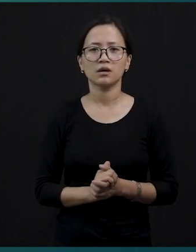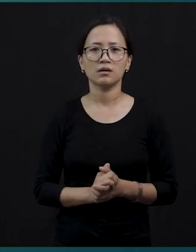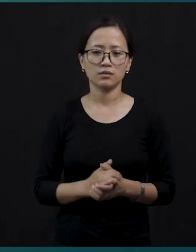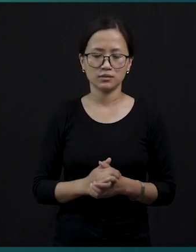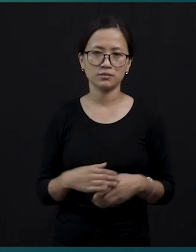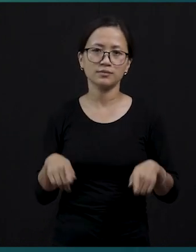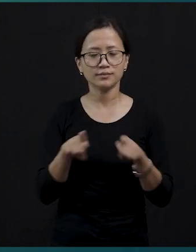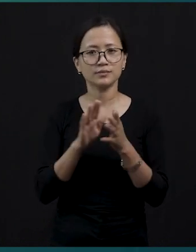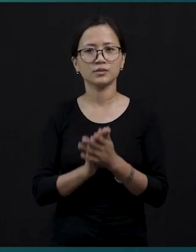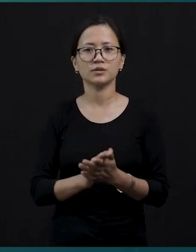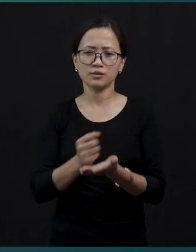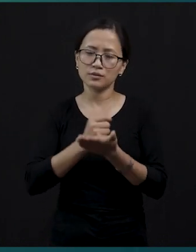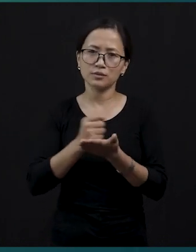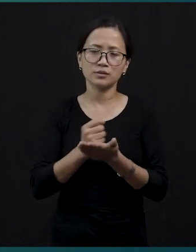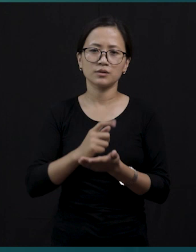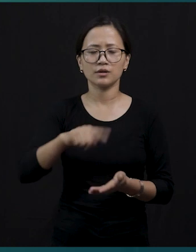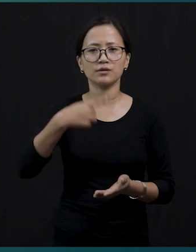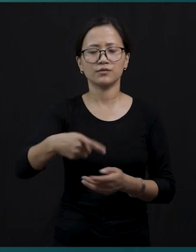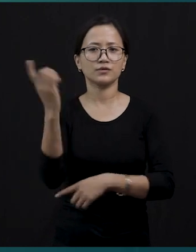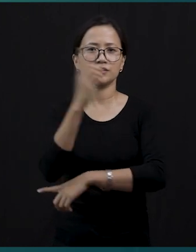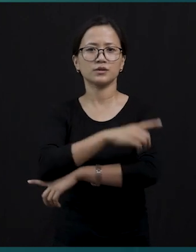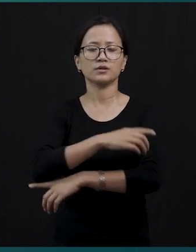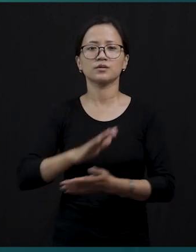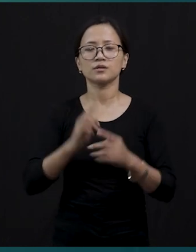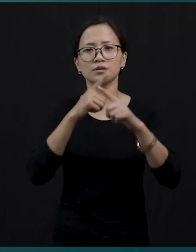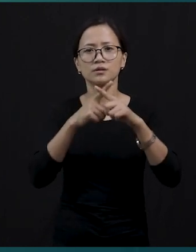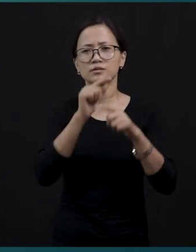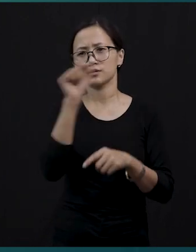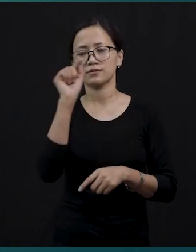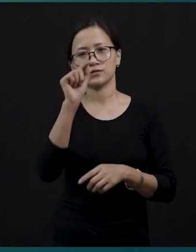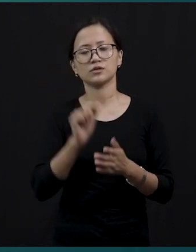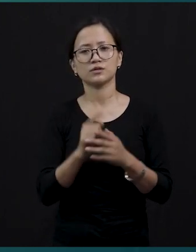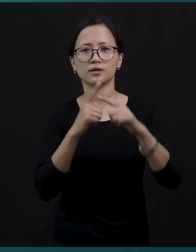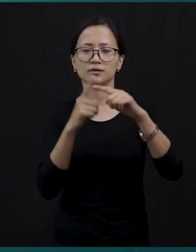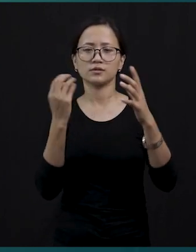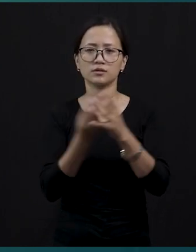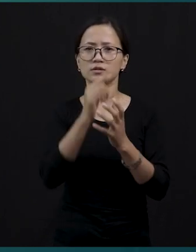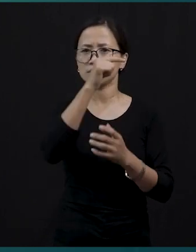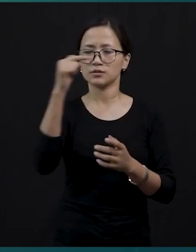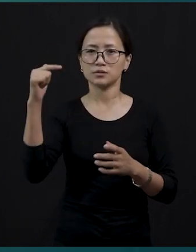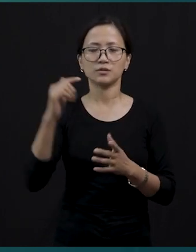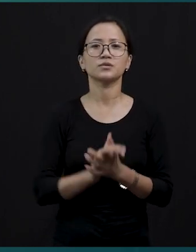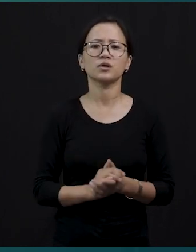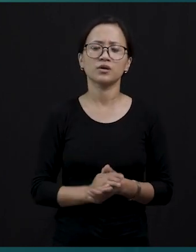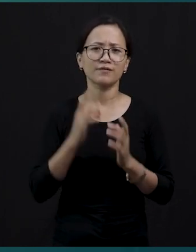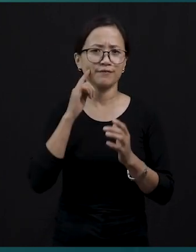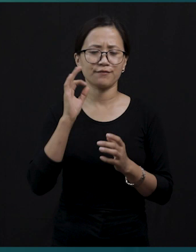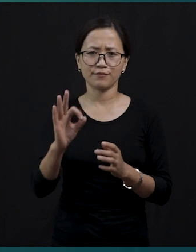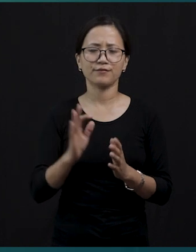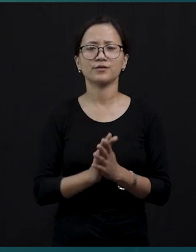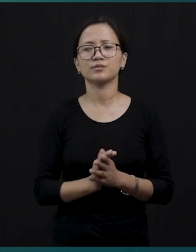right? And then you have to practice every day, multiply, division, addition, subtraction, which is very